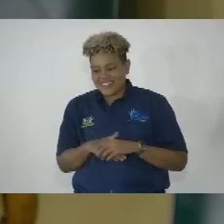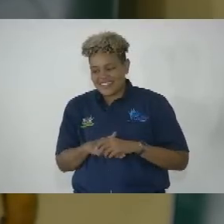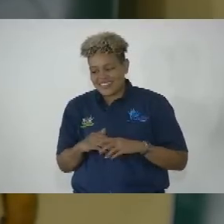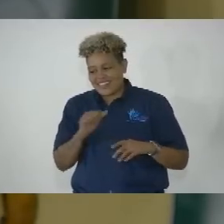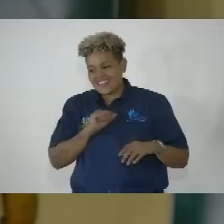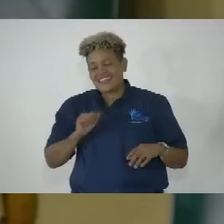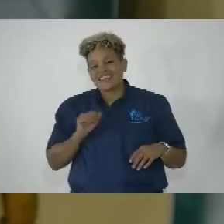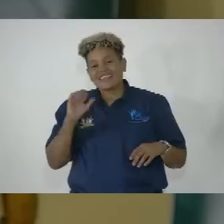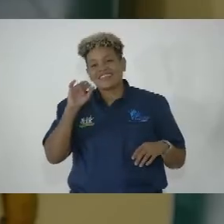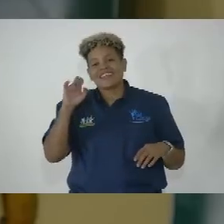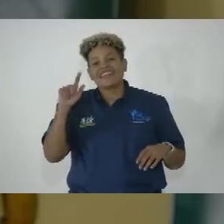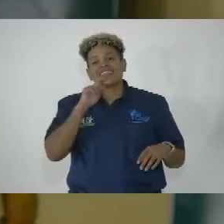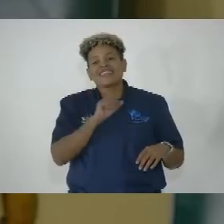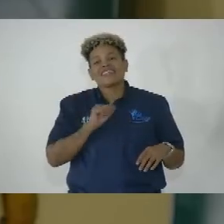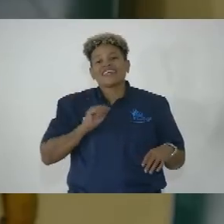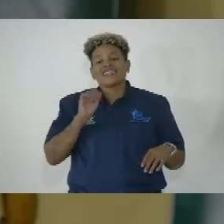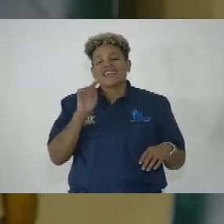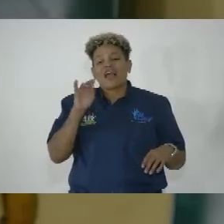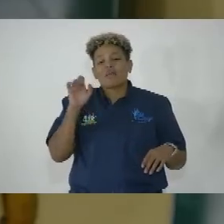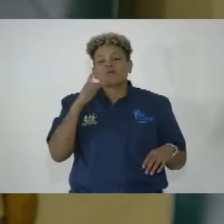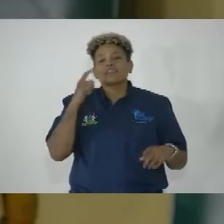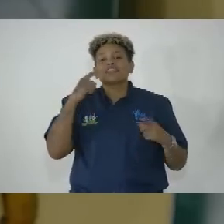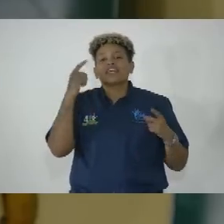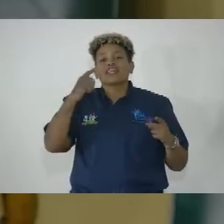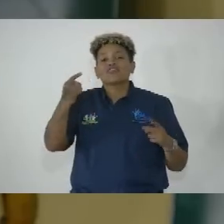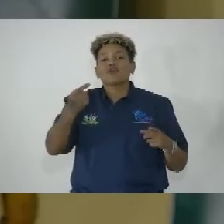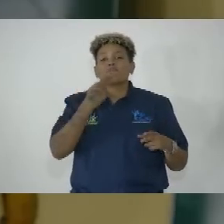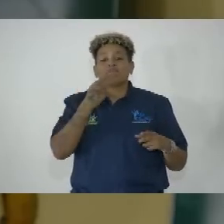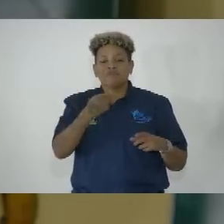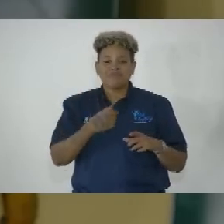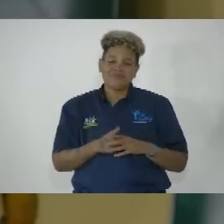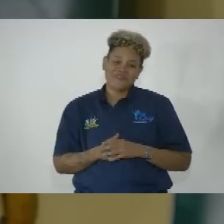Senator Sinclair, Senator Scott Motley says to tell you that she misses you.